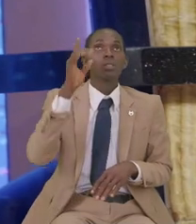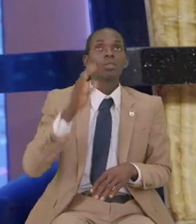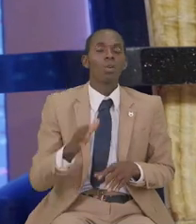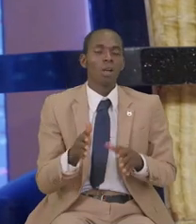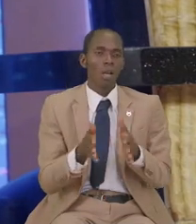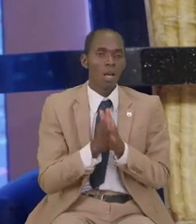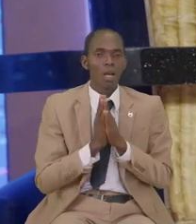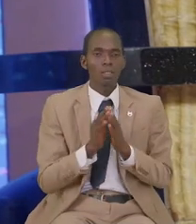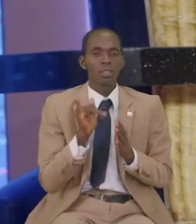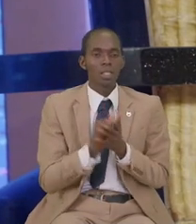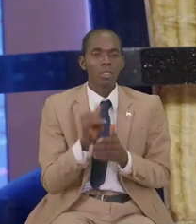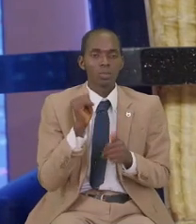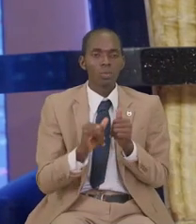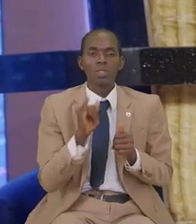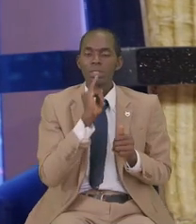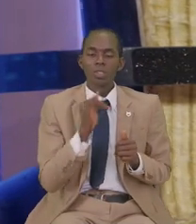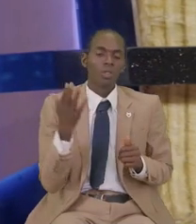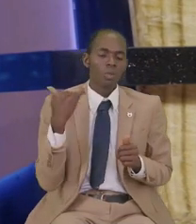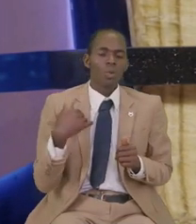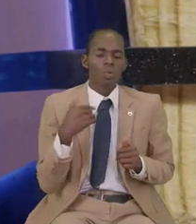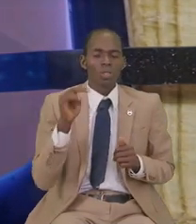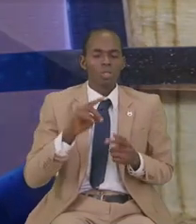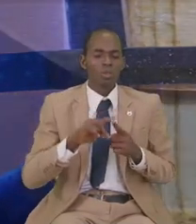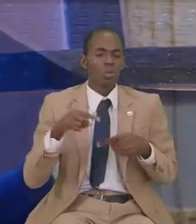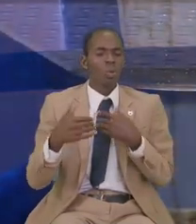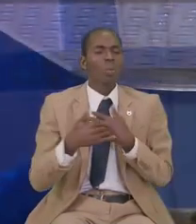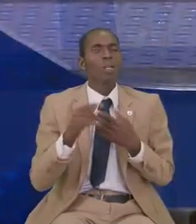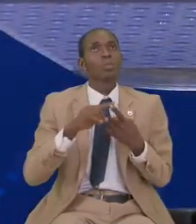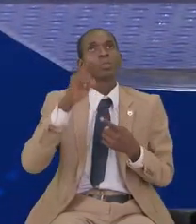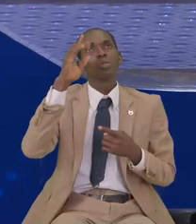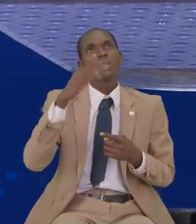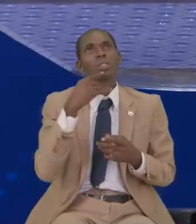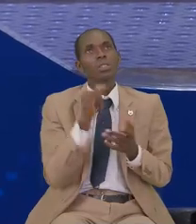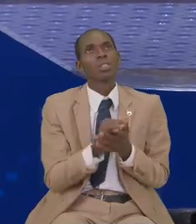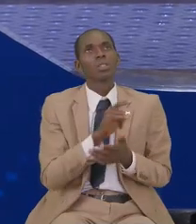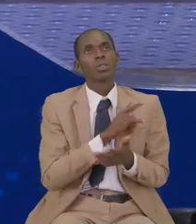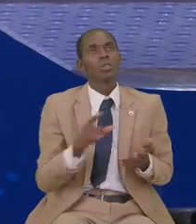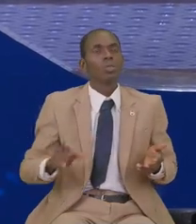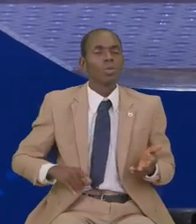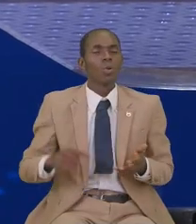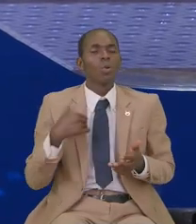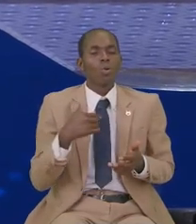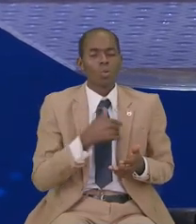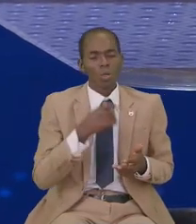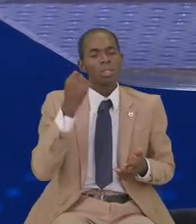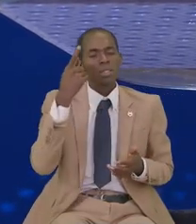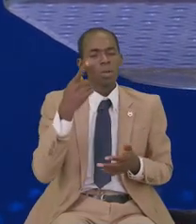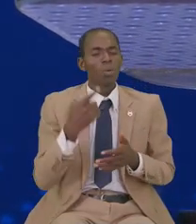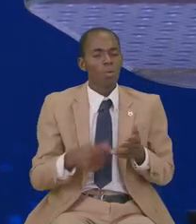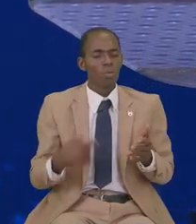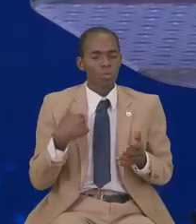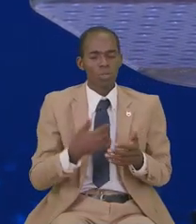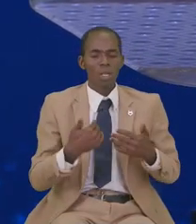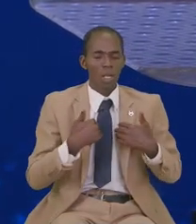that which is past. We have to go back to God and we have to say, Lord, we understand what we've done. The past has